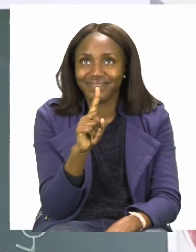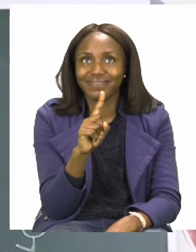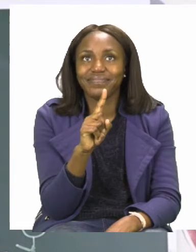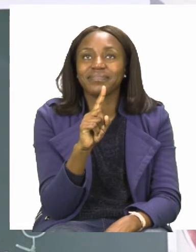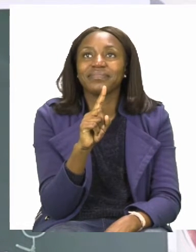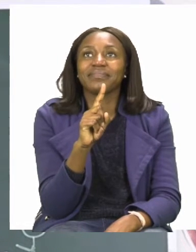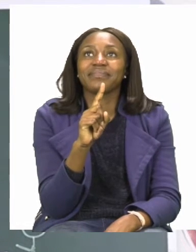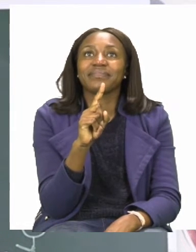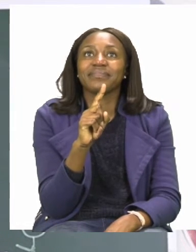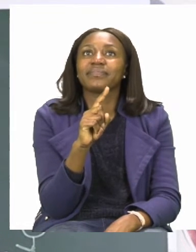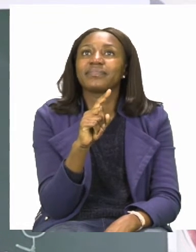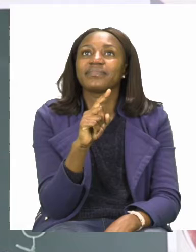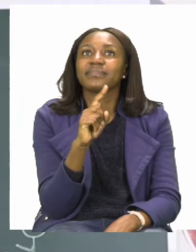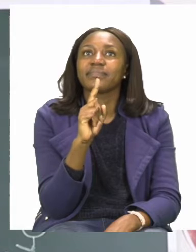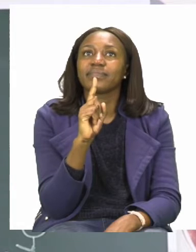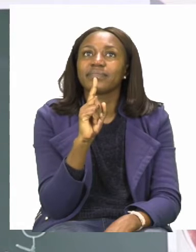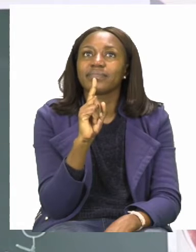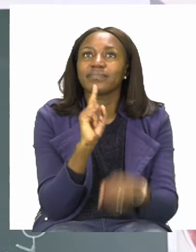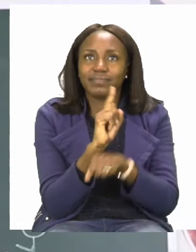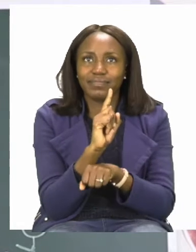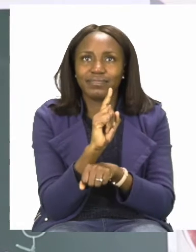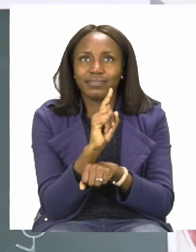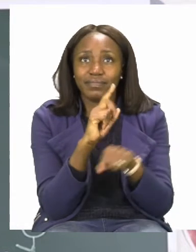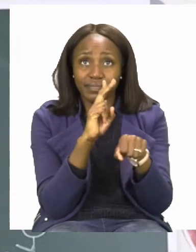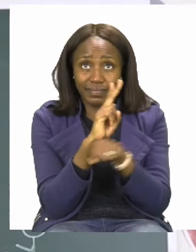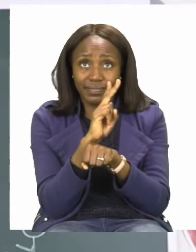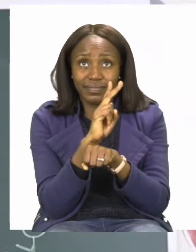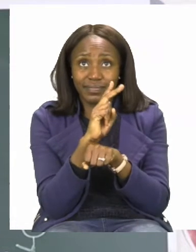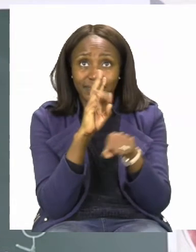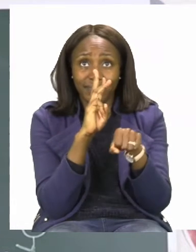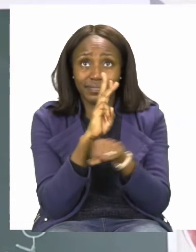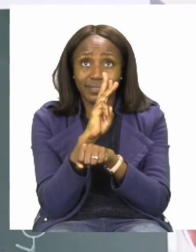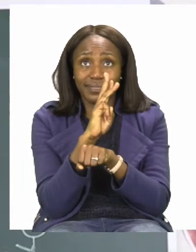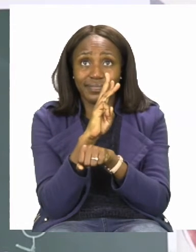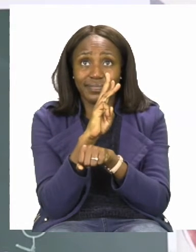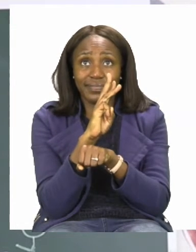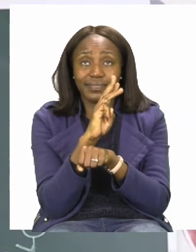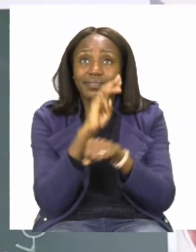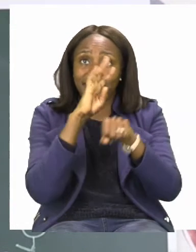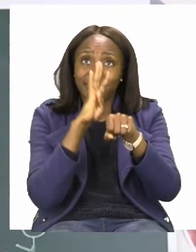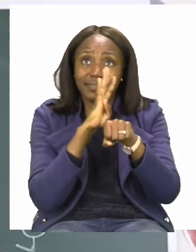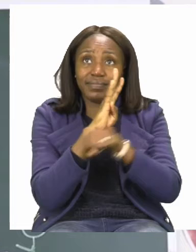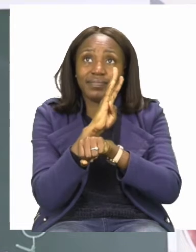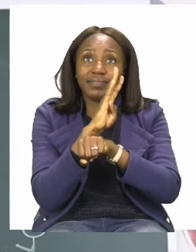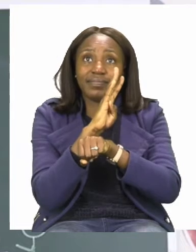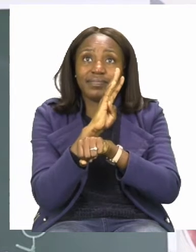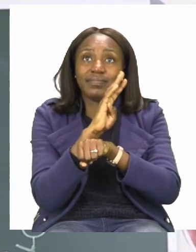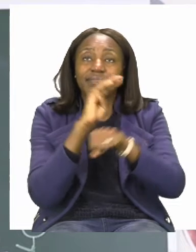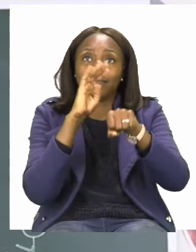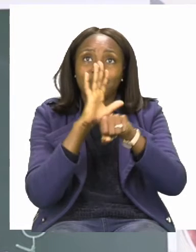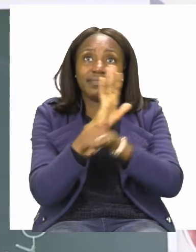down. We're going to say first, second, third,